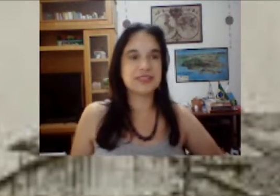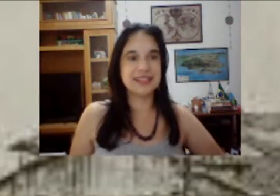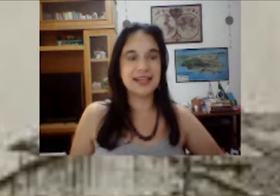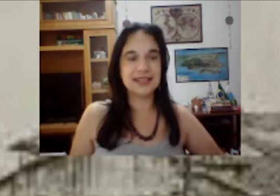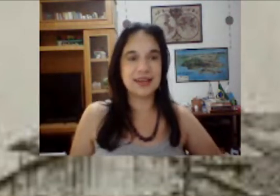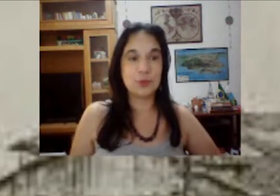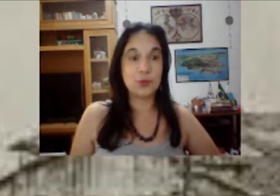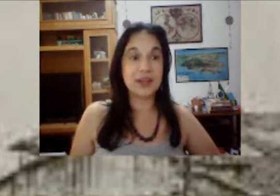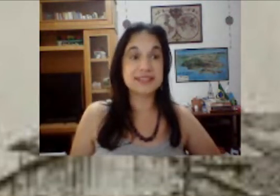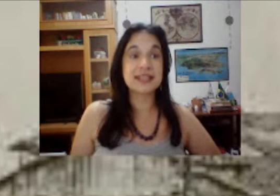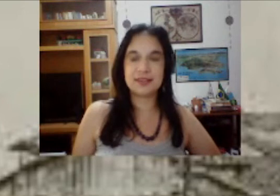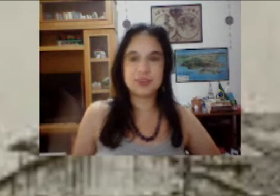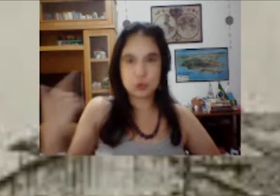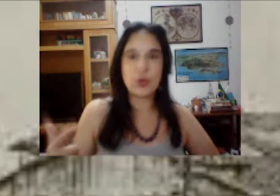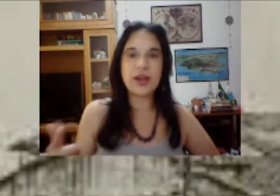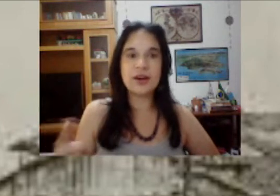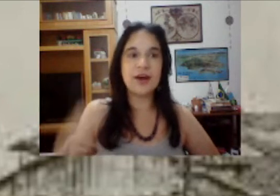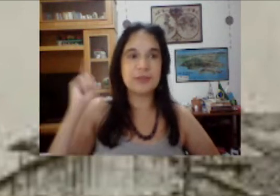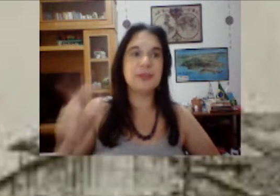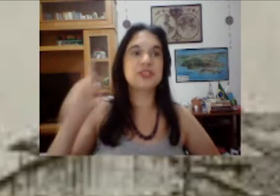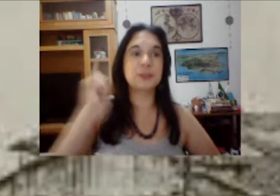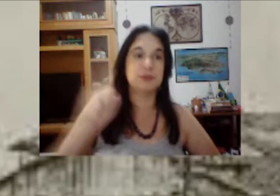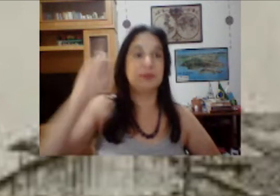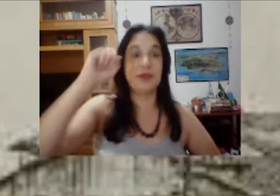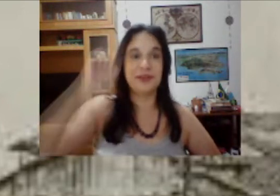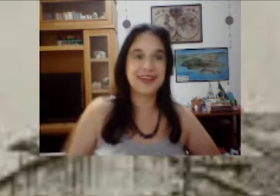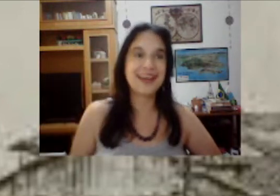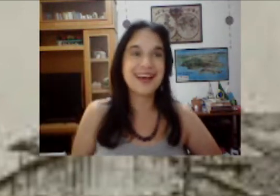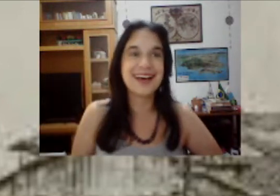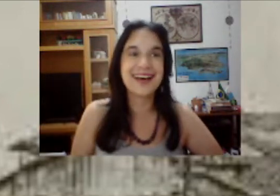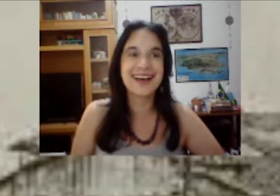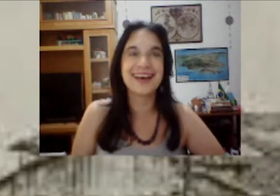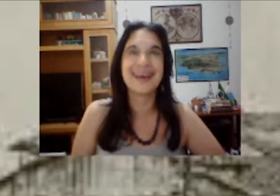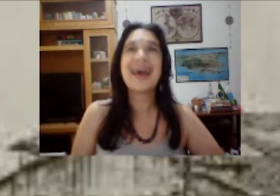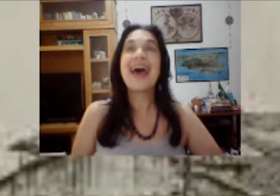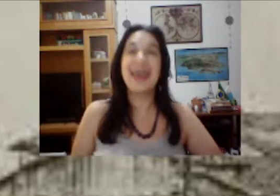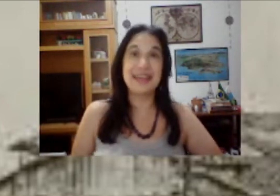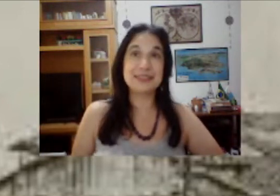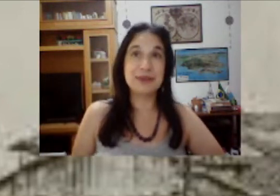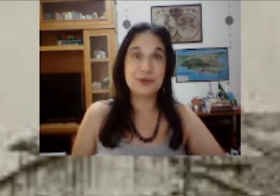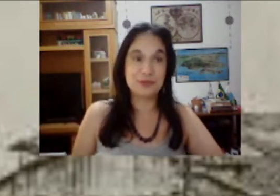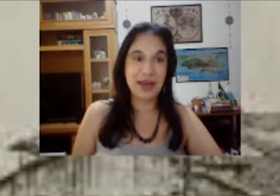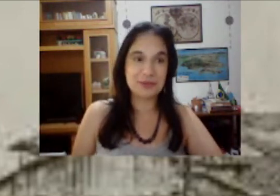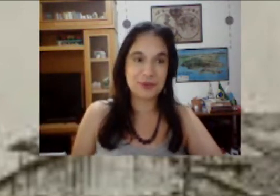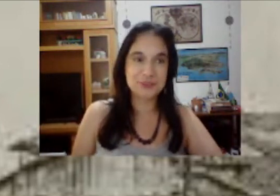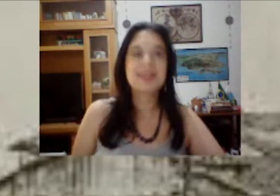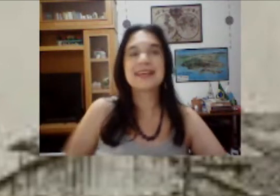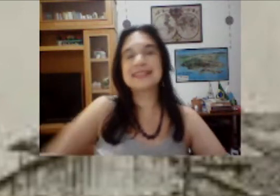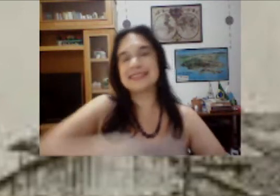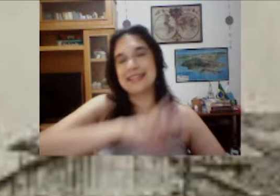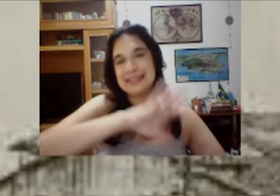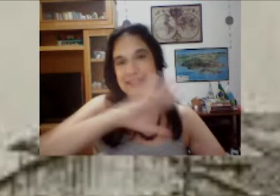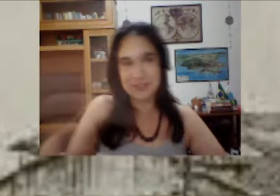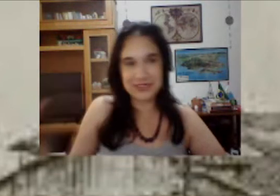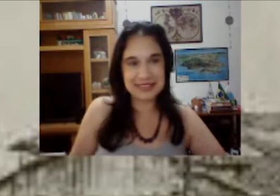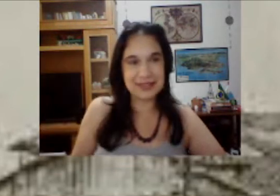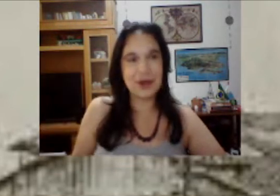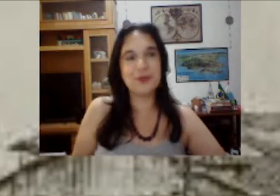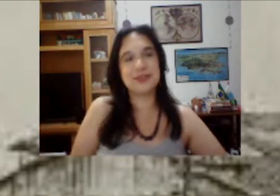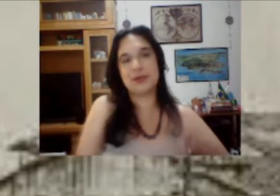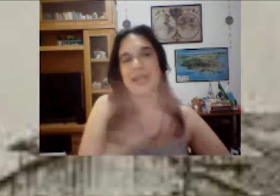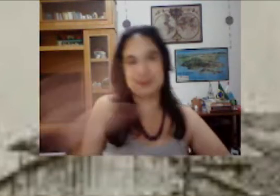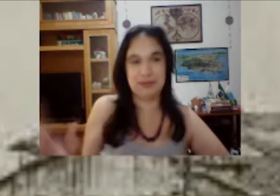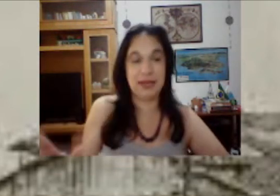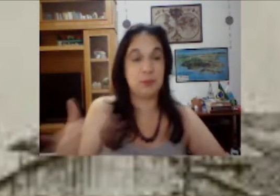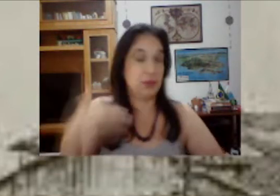name of Cinelândia was the Square of the Bishop's Mother. And as a matter of fact, folks, this is another thing that